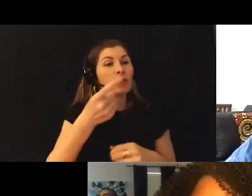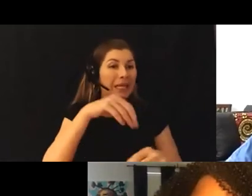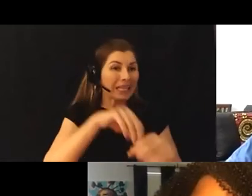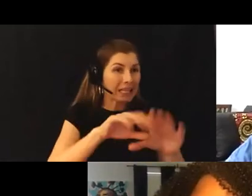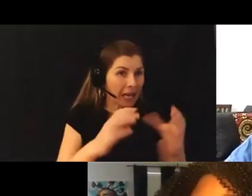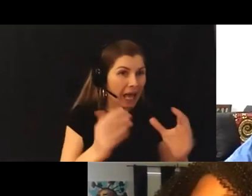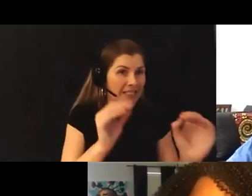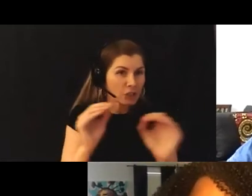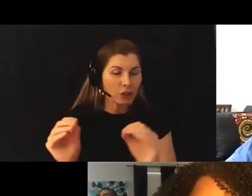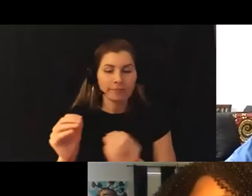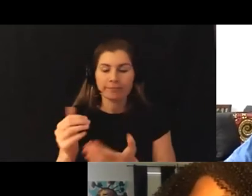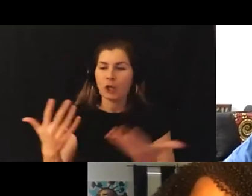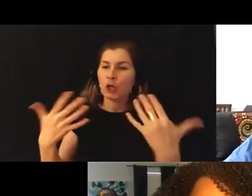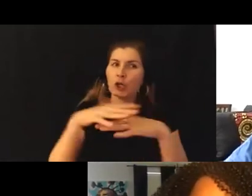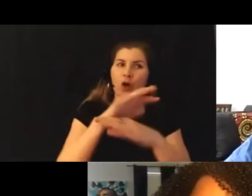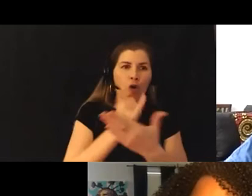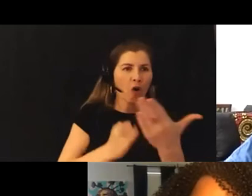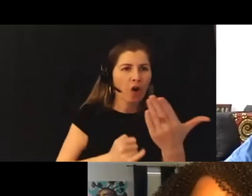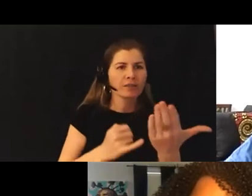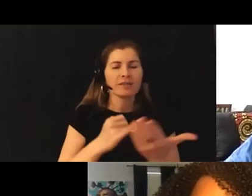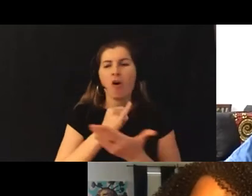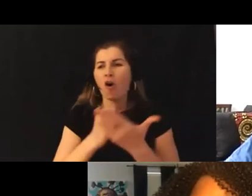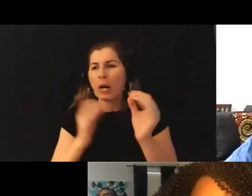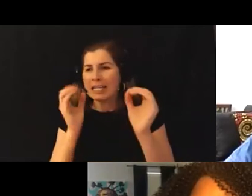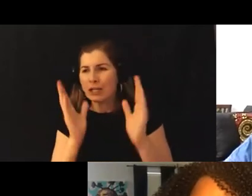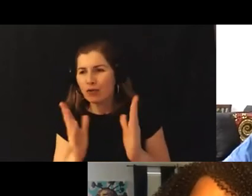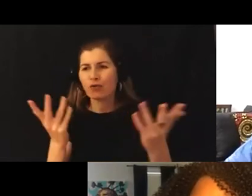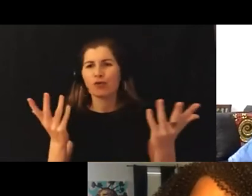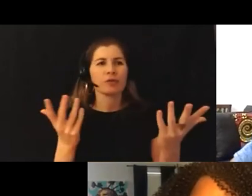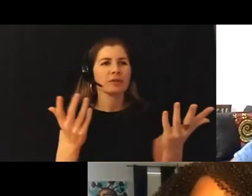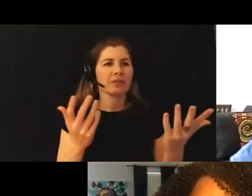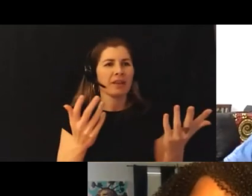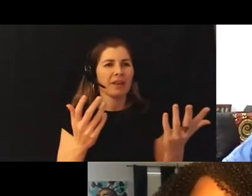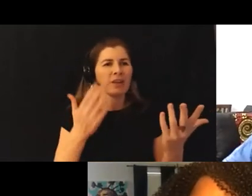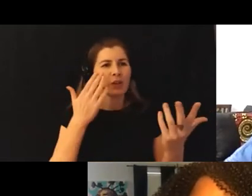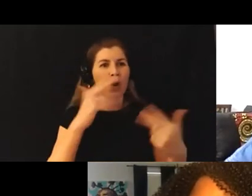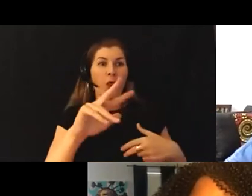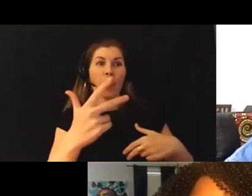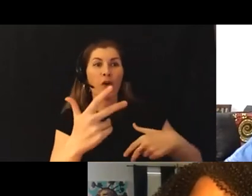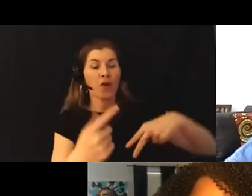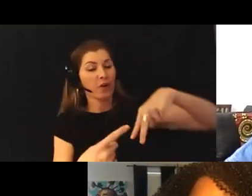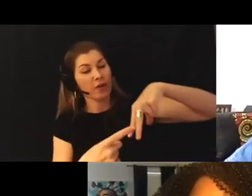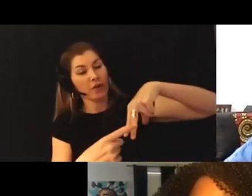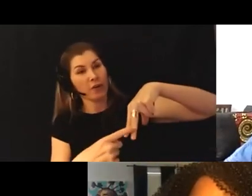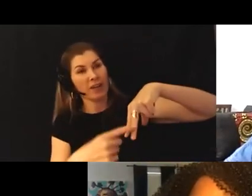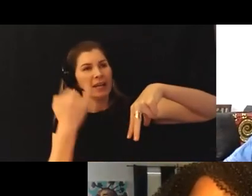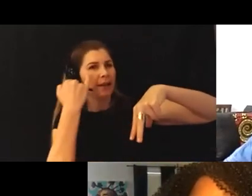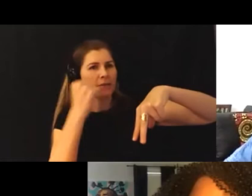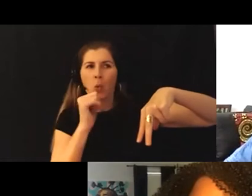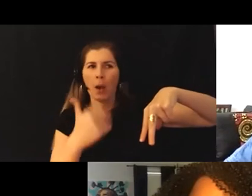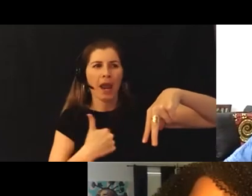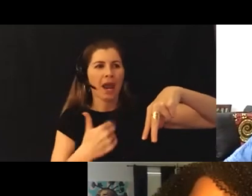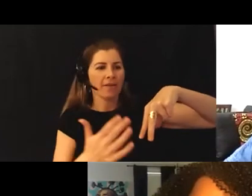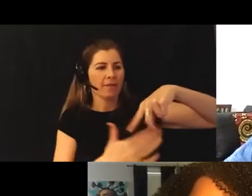the arts, credential arts teachers teaching the arts, and the third leg of that stool that falls down if it's not there is the